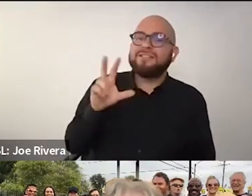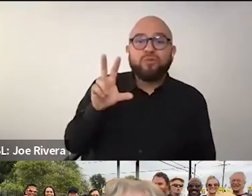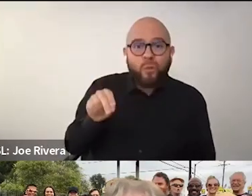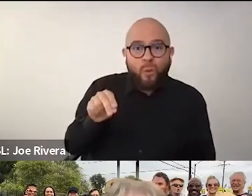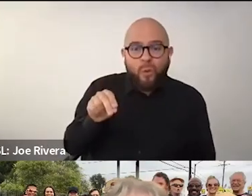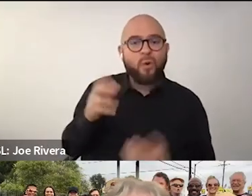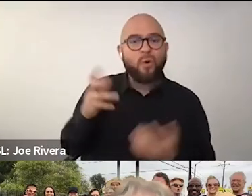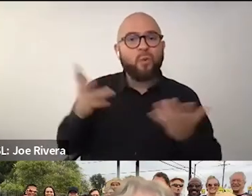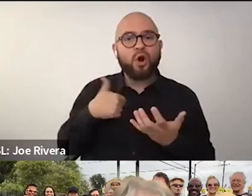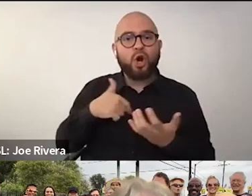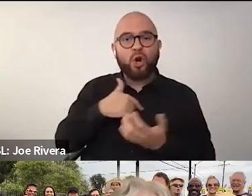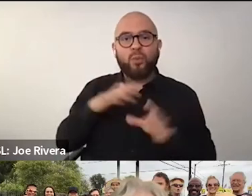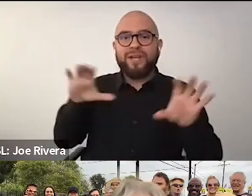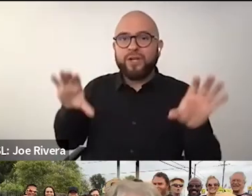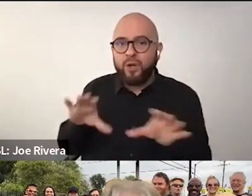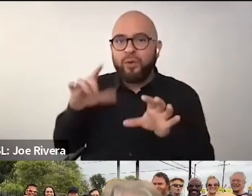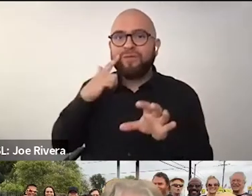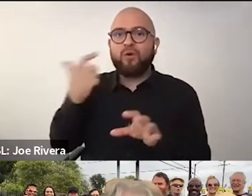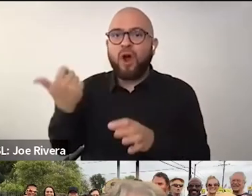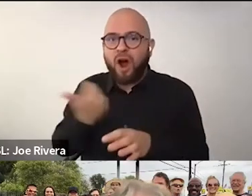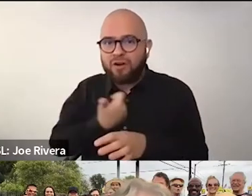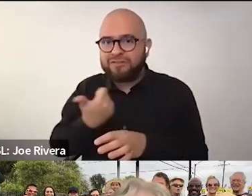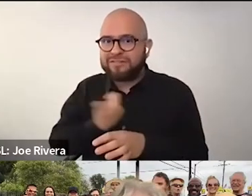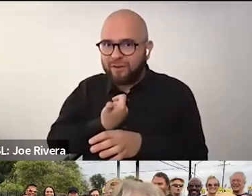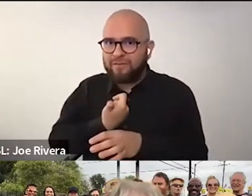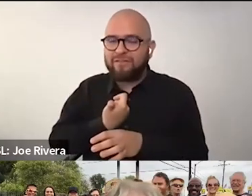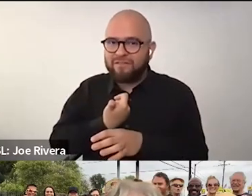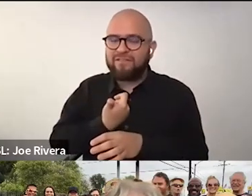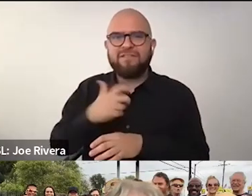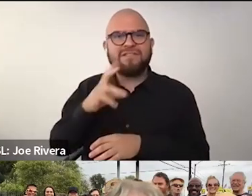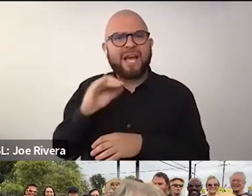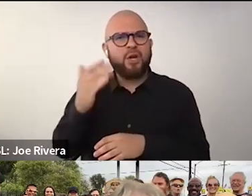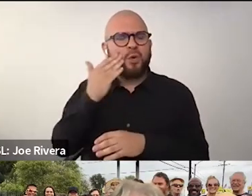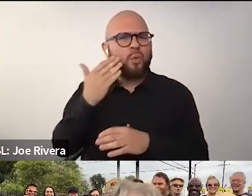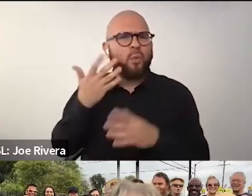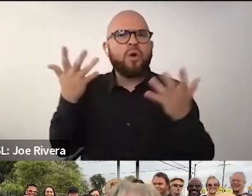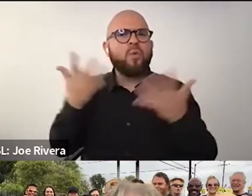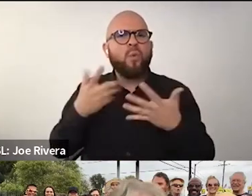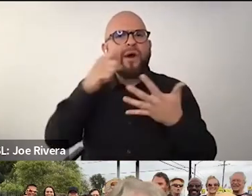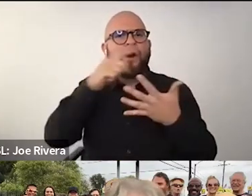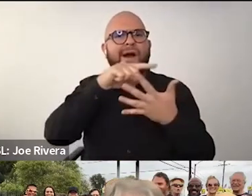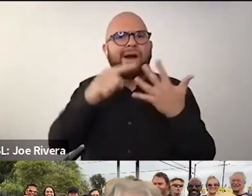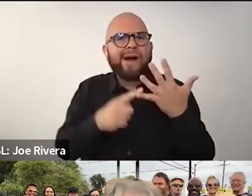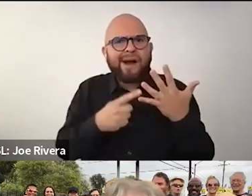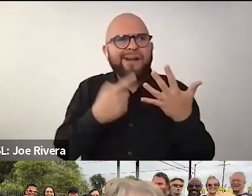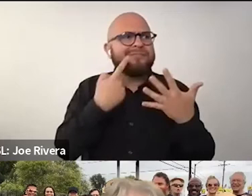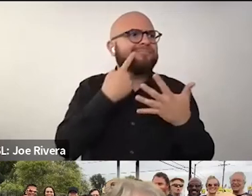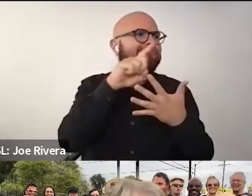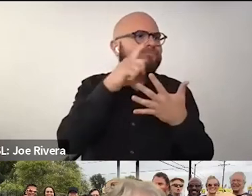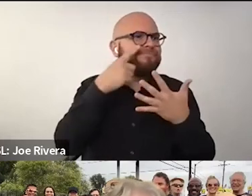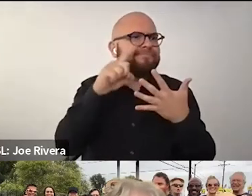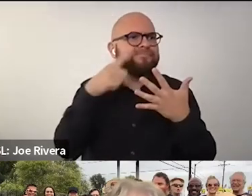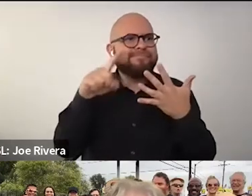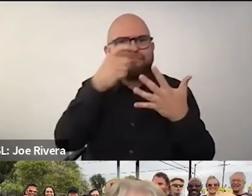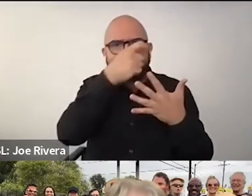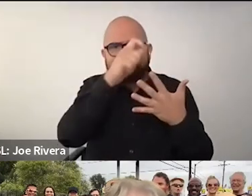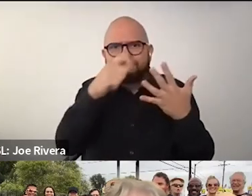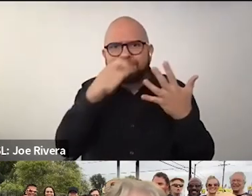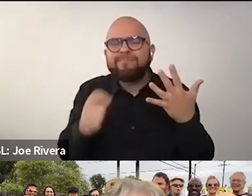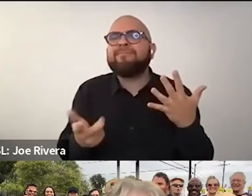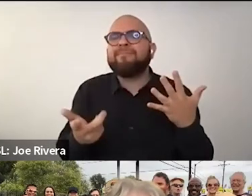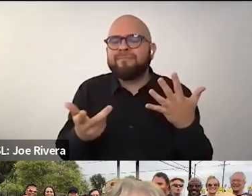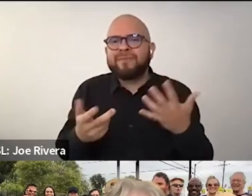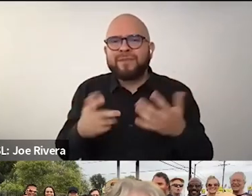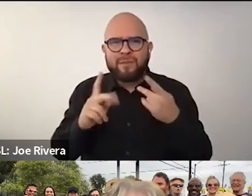about what actually has been accomplished. Sometimes it's been frustrating to me when I have people say, well, nobody's doing anything about this. And I go, well,